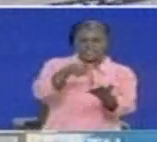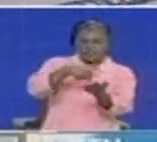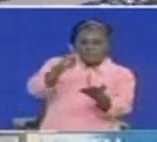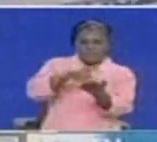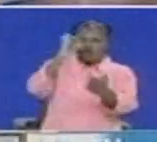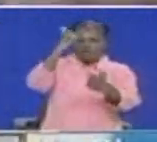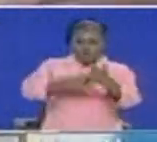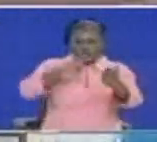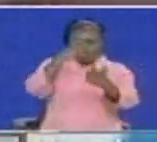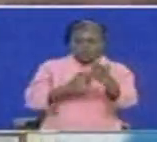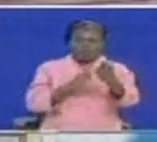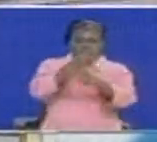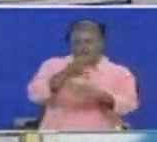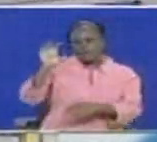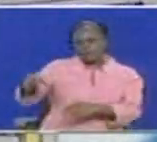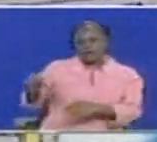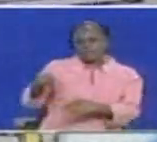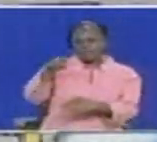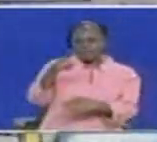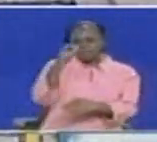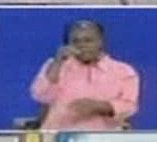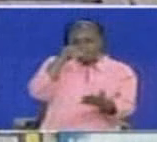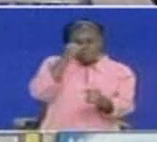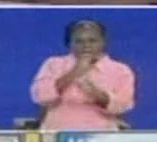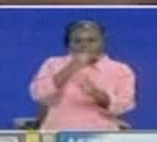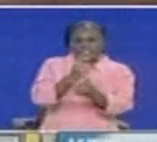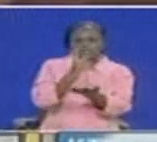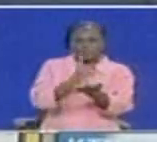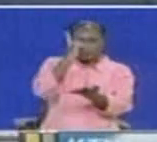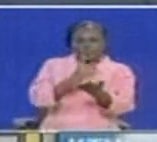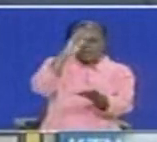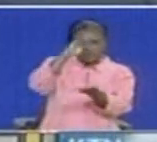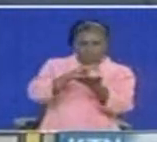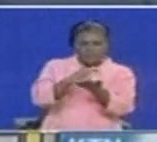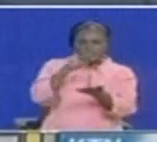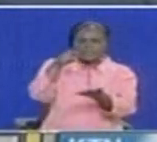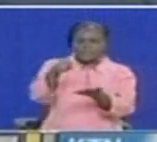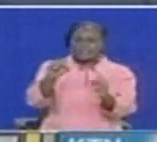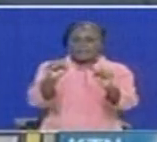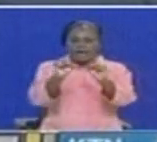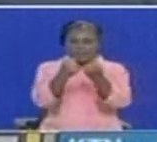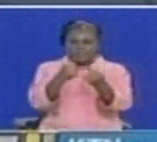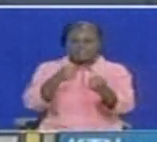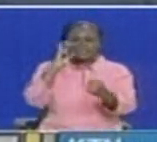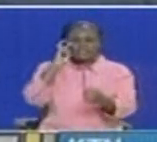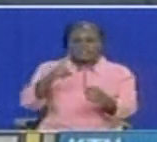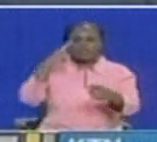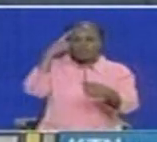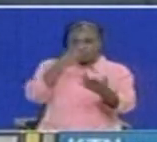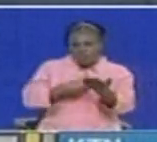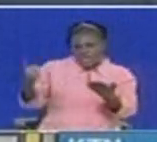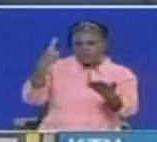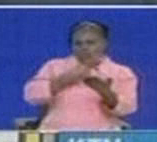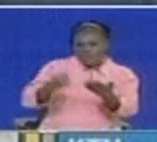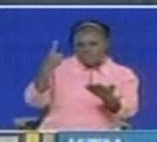caused excess liquidity in the market, making the shilling lose ground against the dollar. This is a phenomenon we see every May. If you look